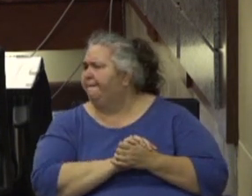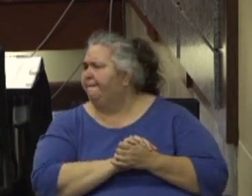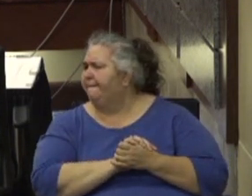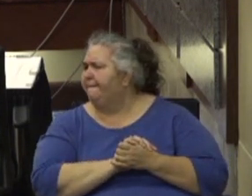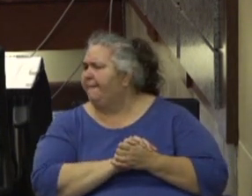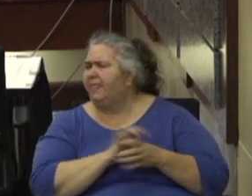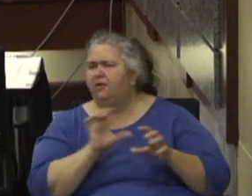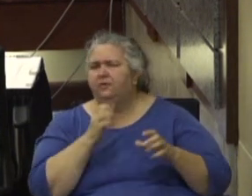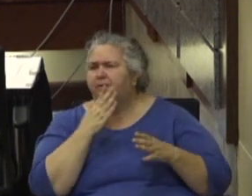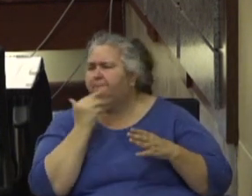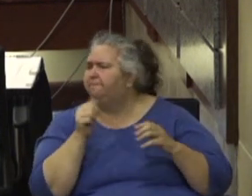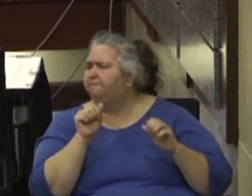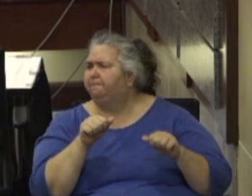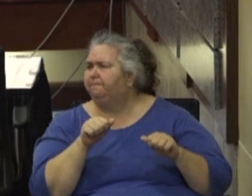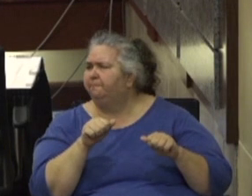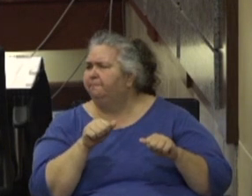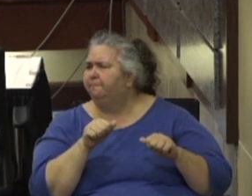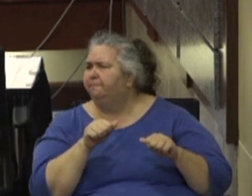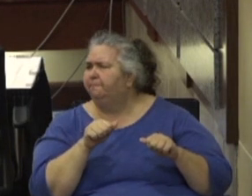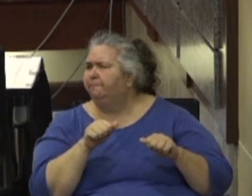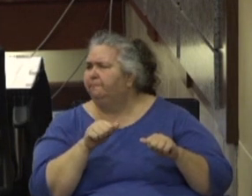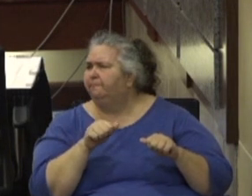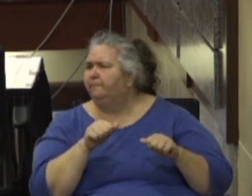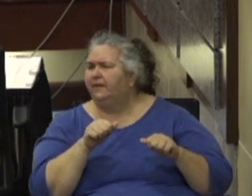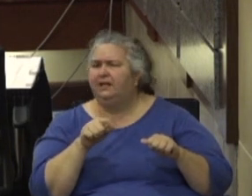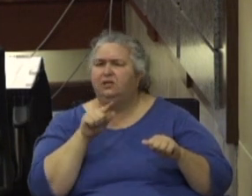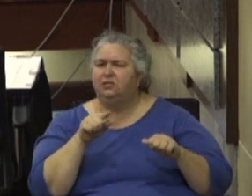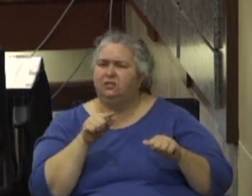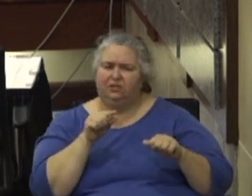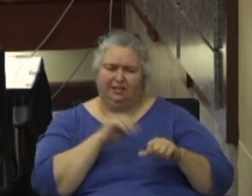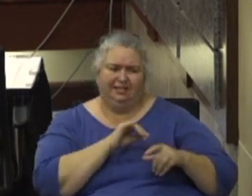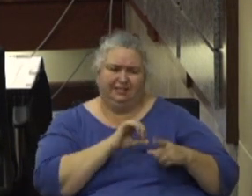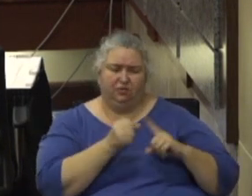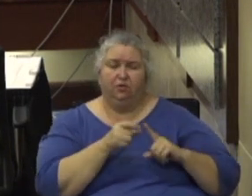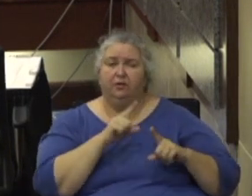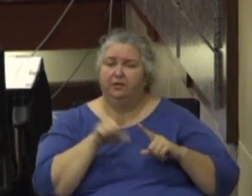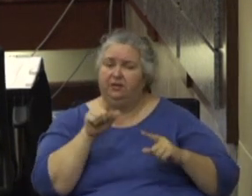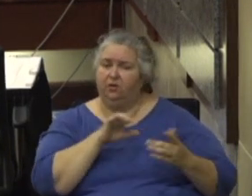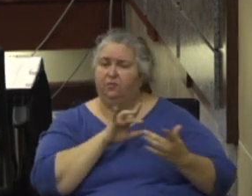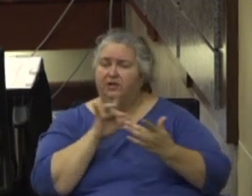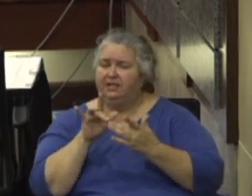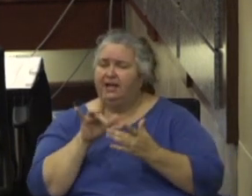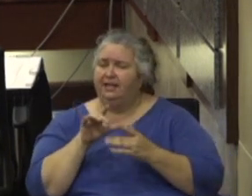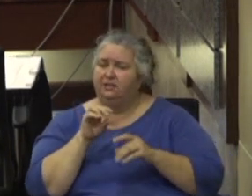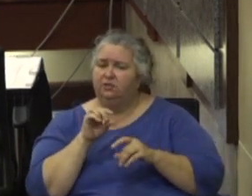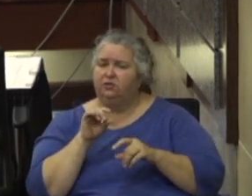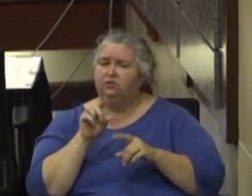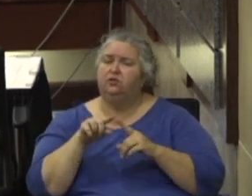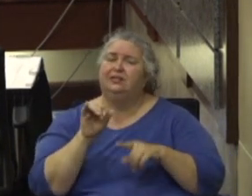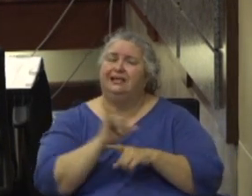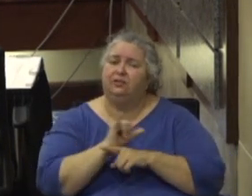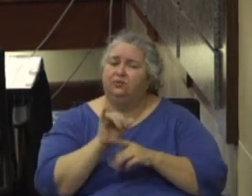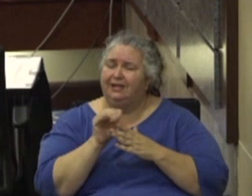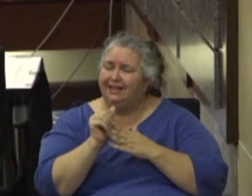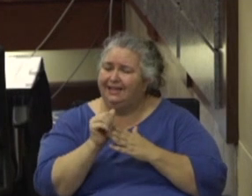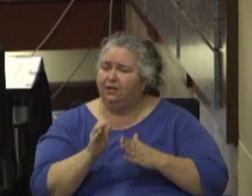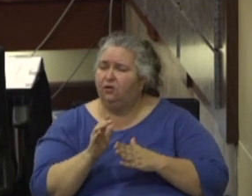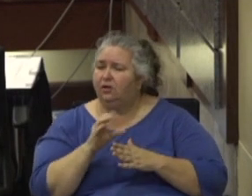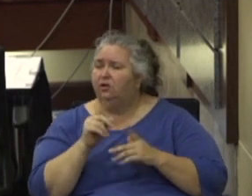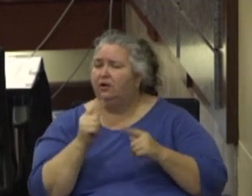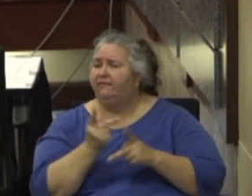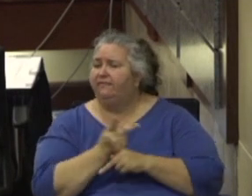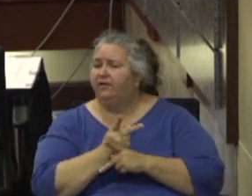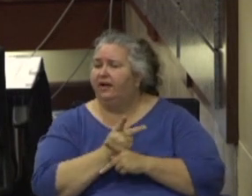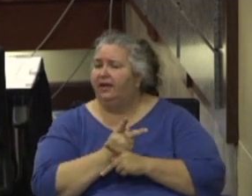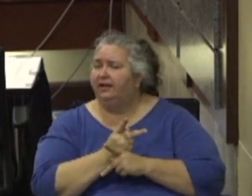can in a very somber and gripping situation as Sarah and I reach out to industry leaders and just trying to figure out how to keep